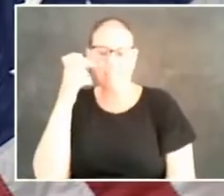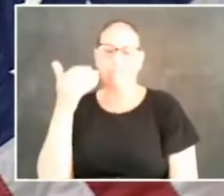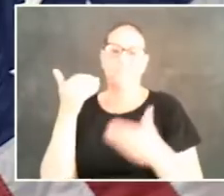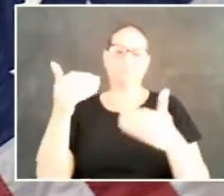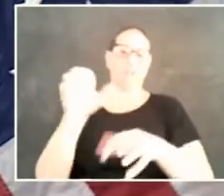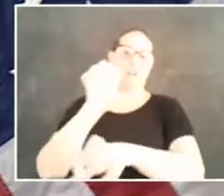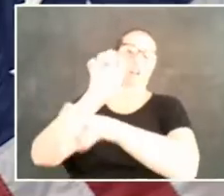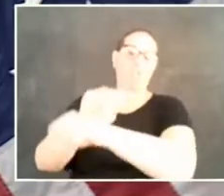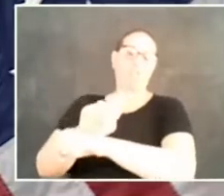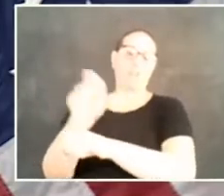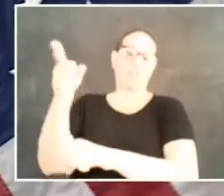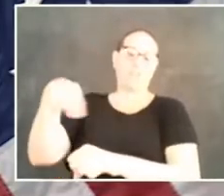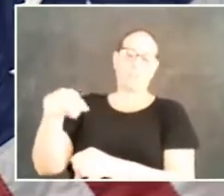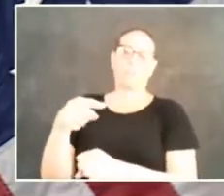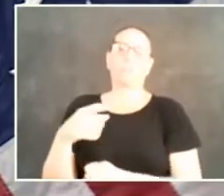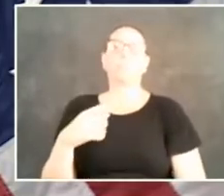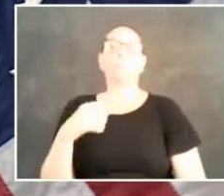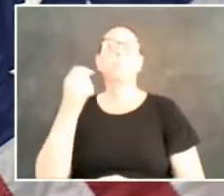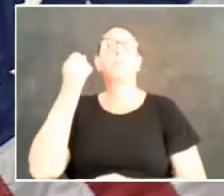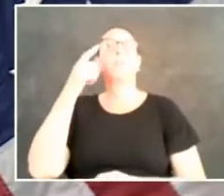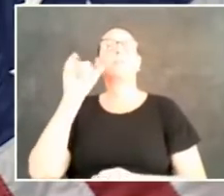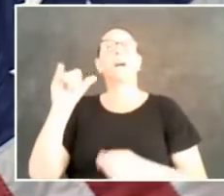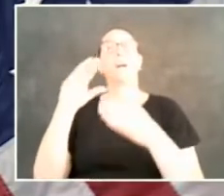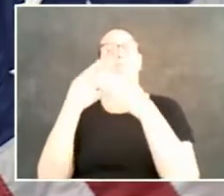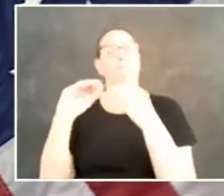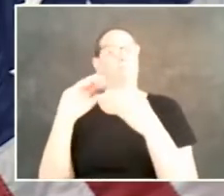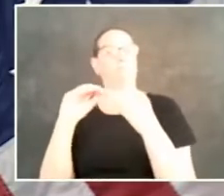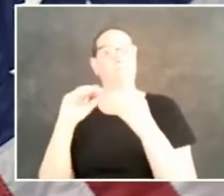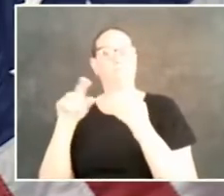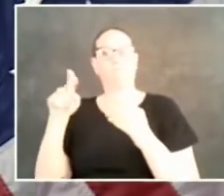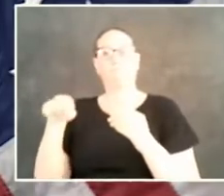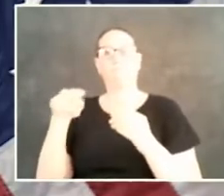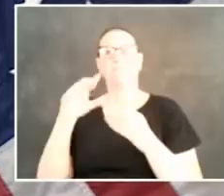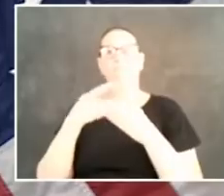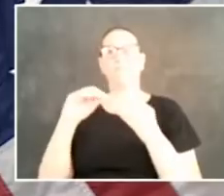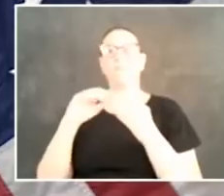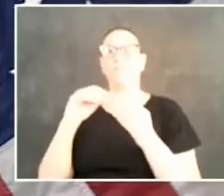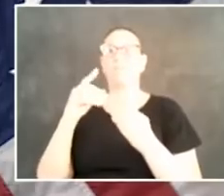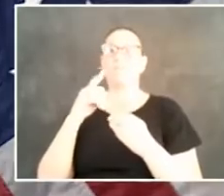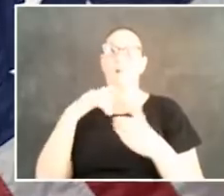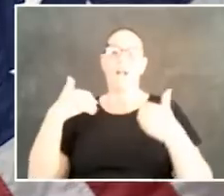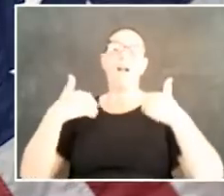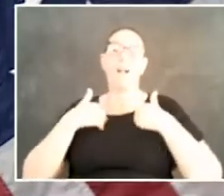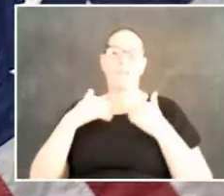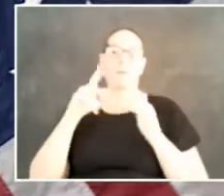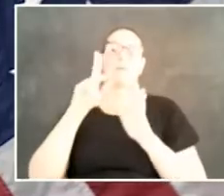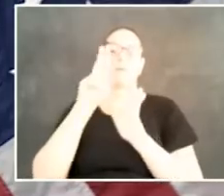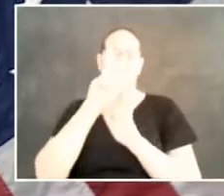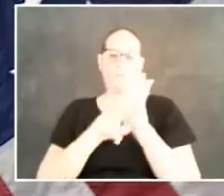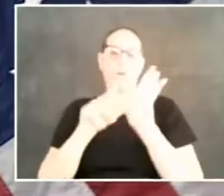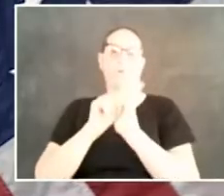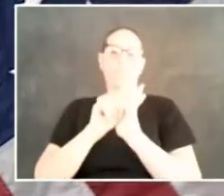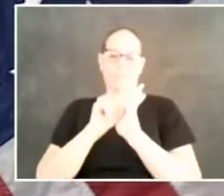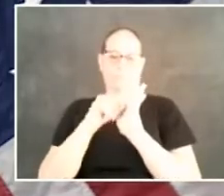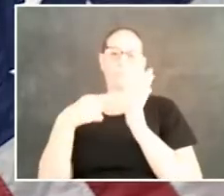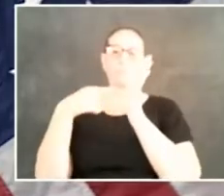preliminary investigation that's ongoing, there was 1 officer modified, and that's where we stand right now.